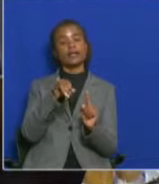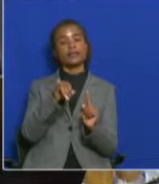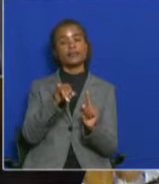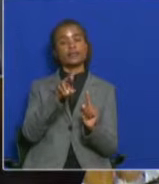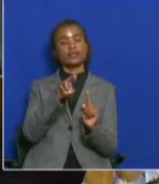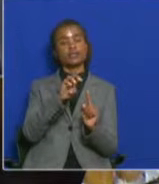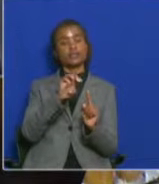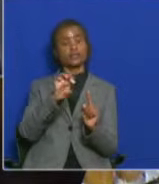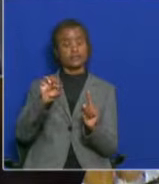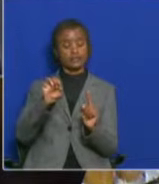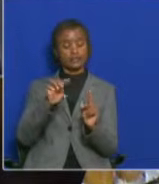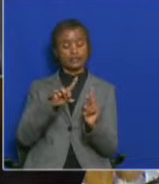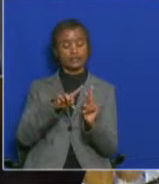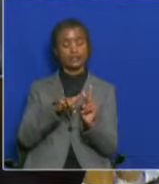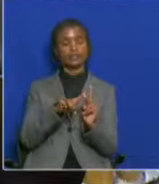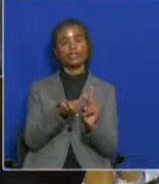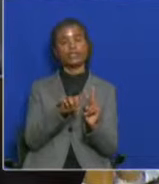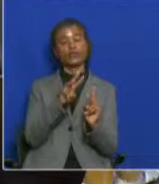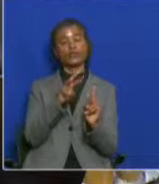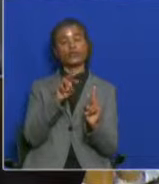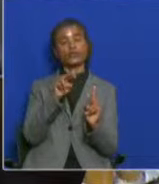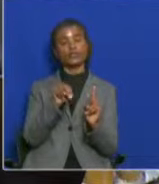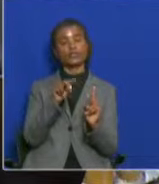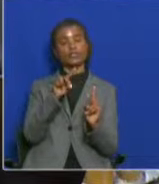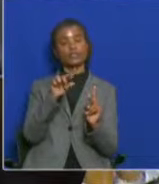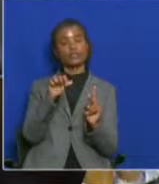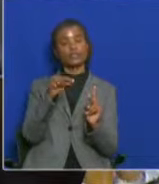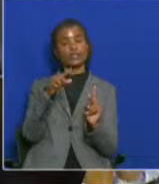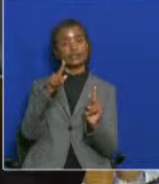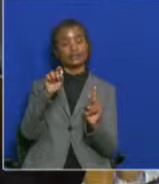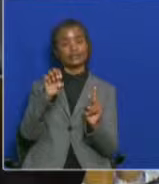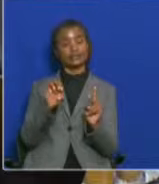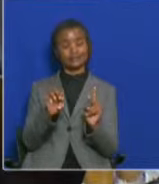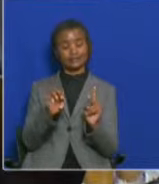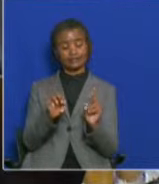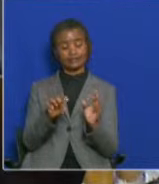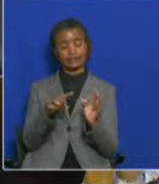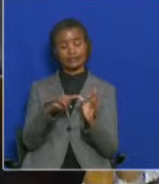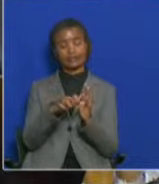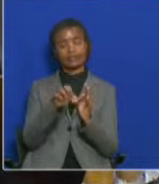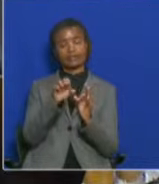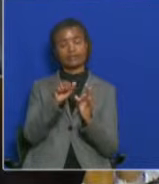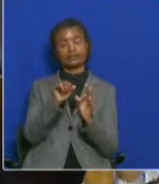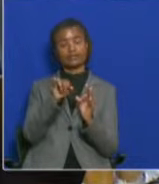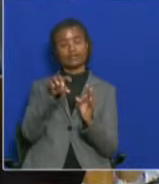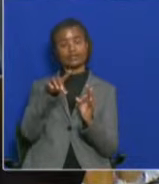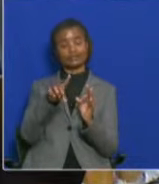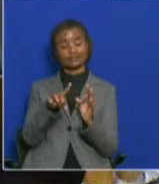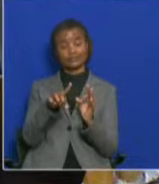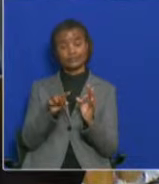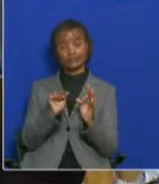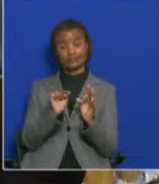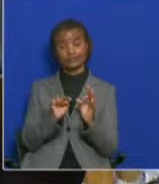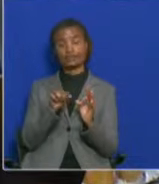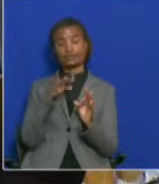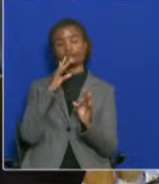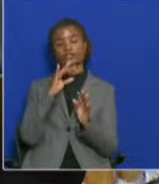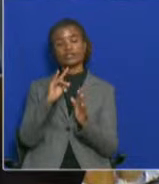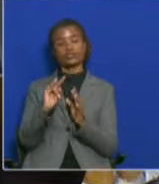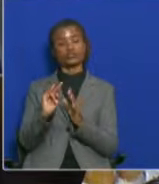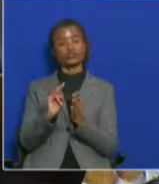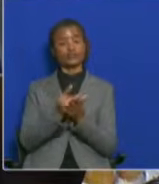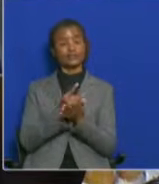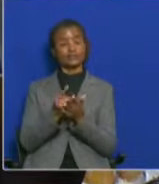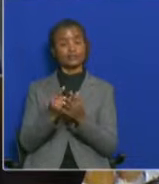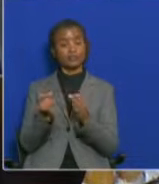So that Sayed is Mr. Mo Sayed, whose chats I will be going to in due course.